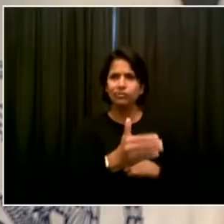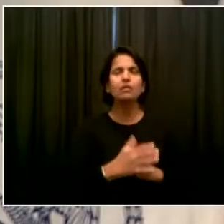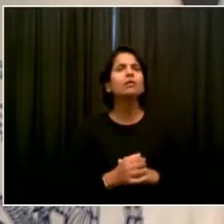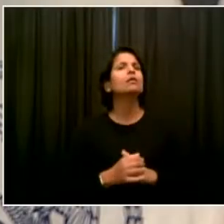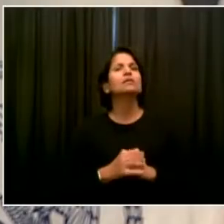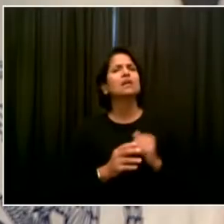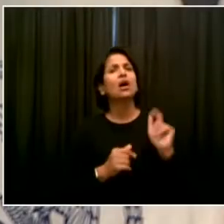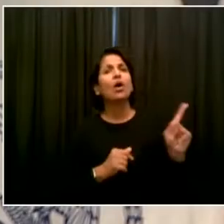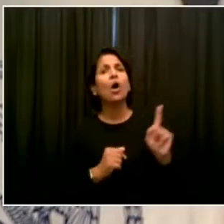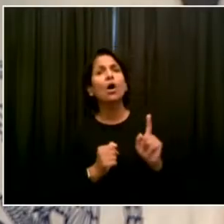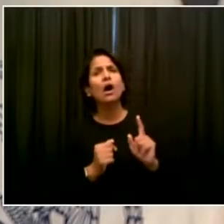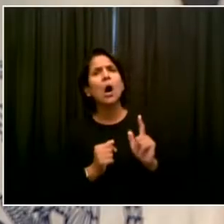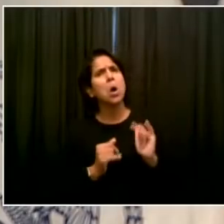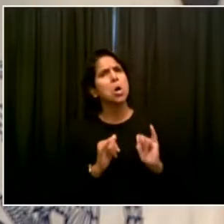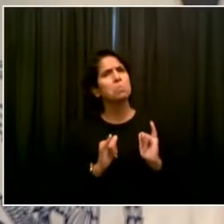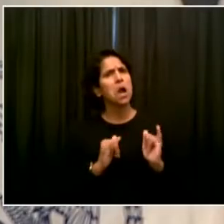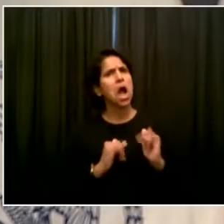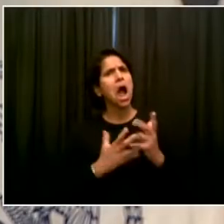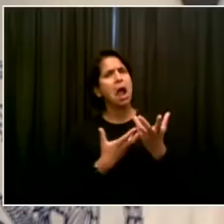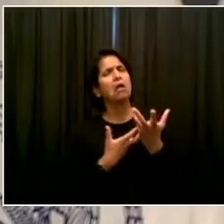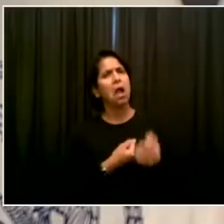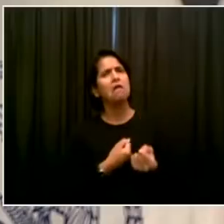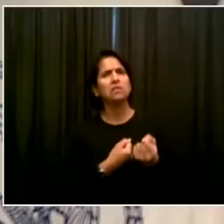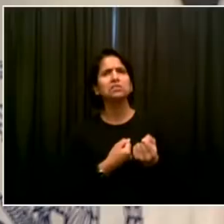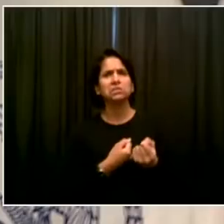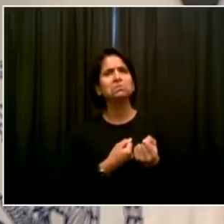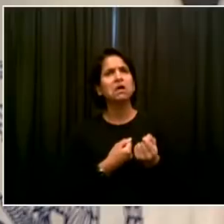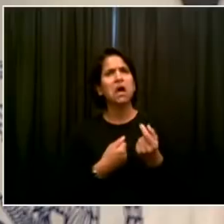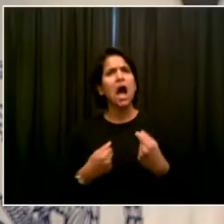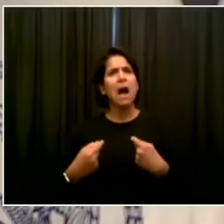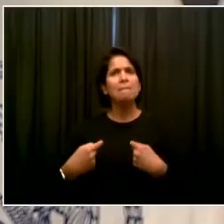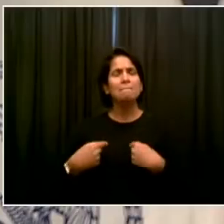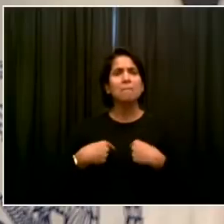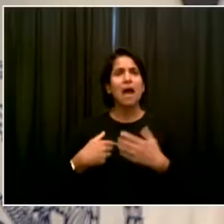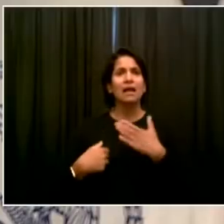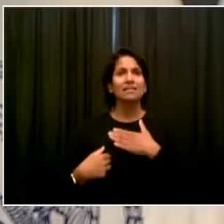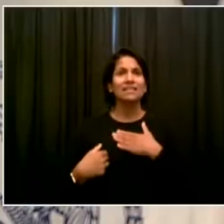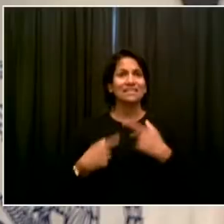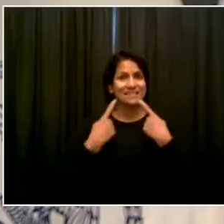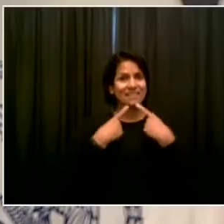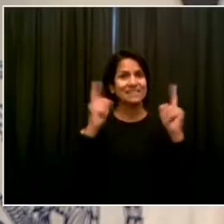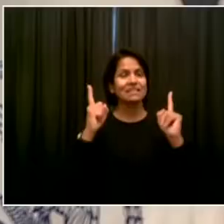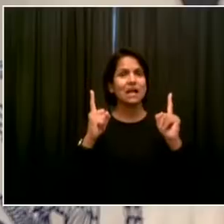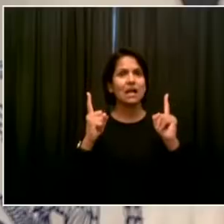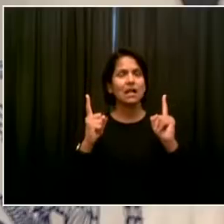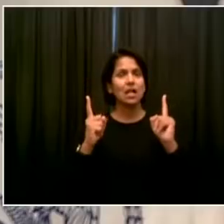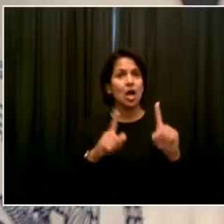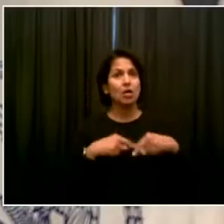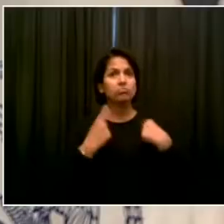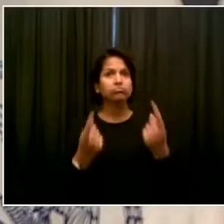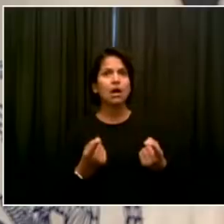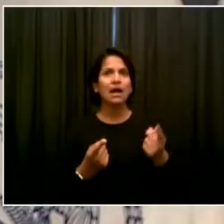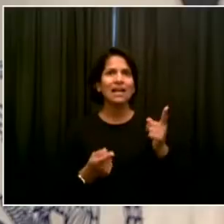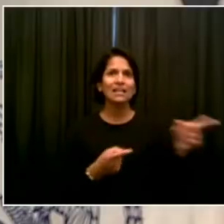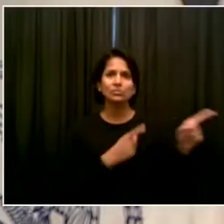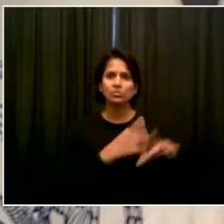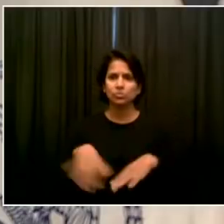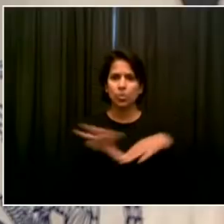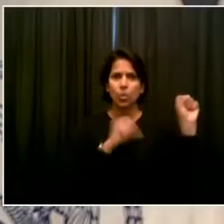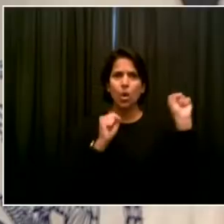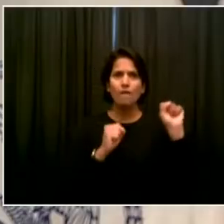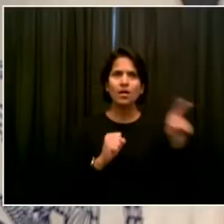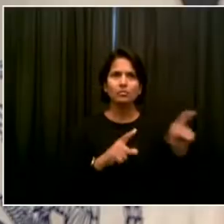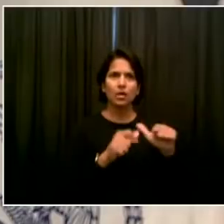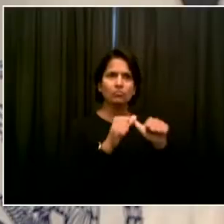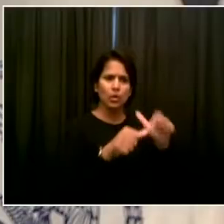be able to take everything that I believe we've achieved and then build upon it and go farther. So I really am looking forward to him